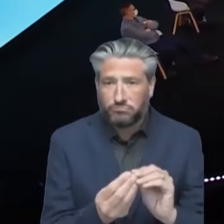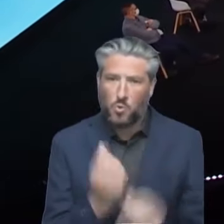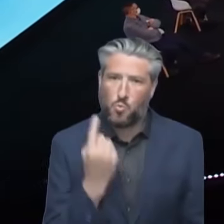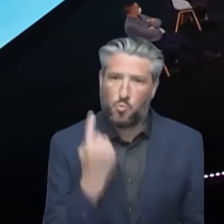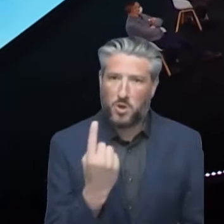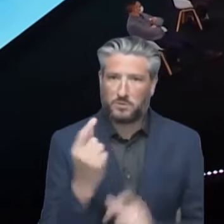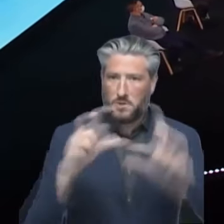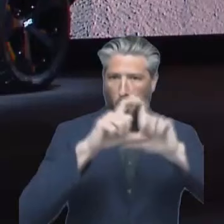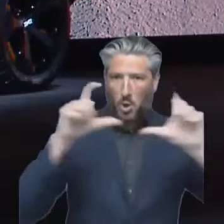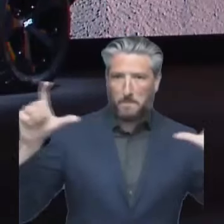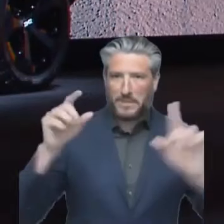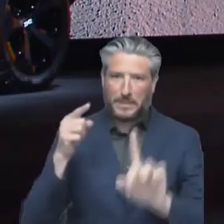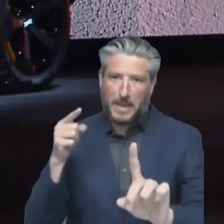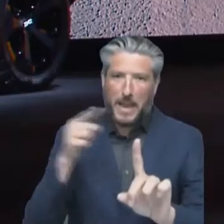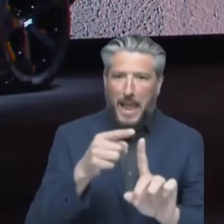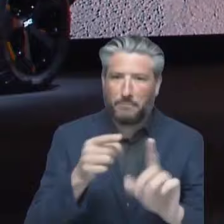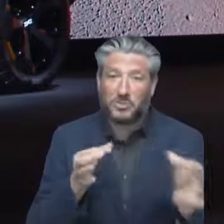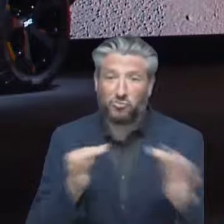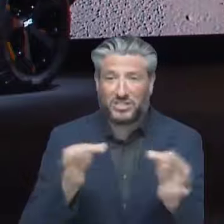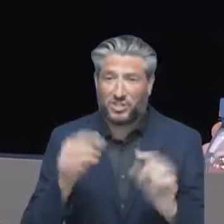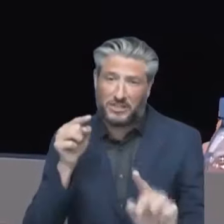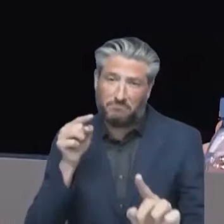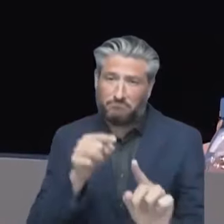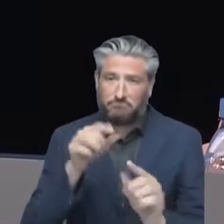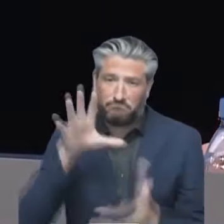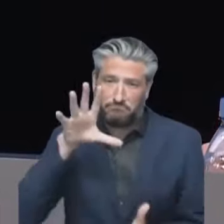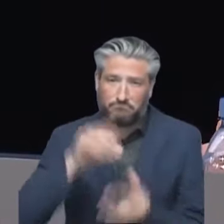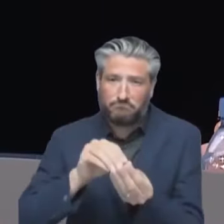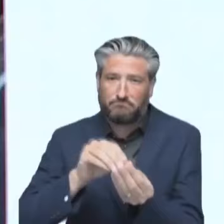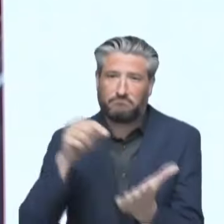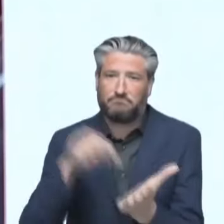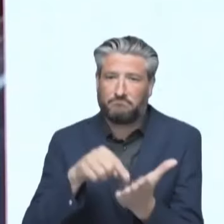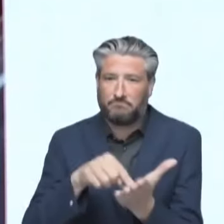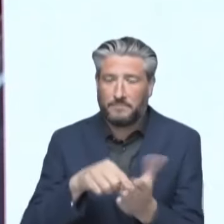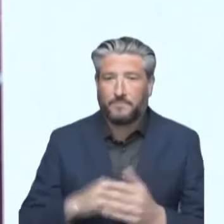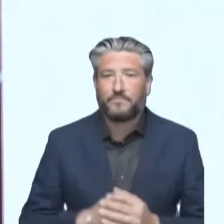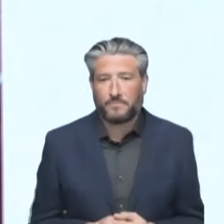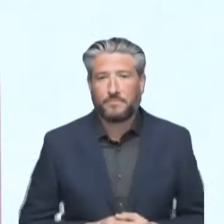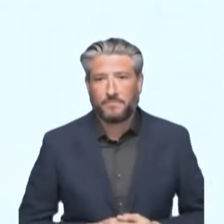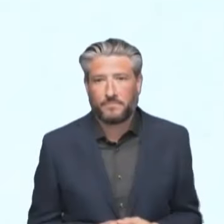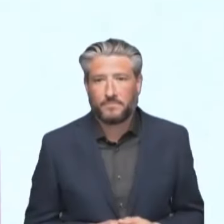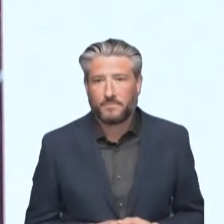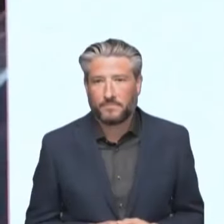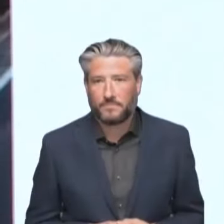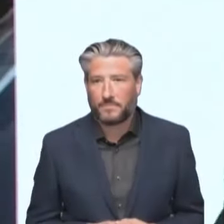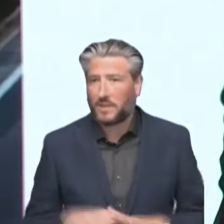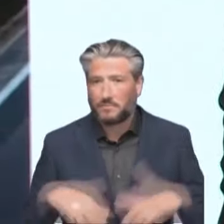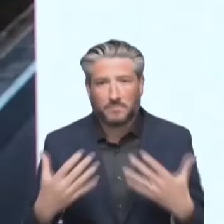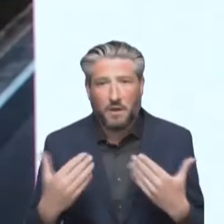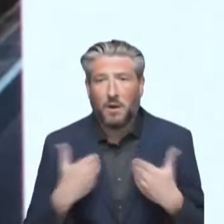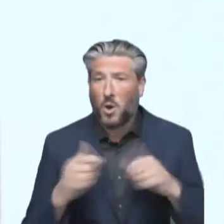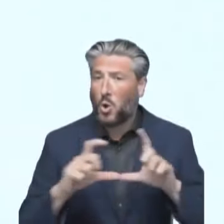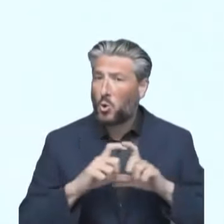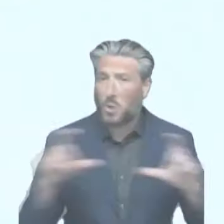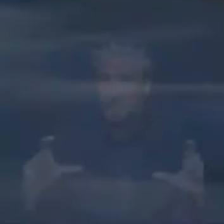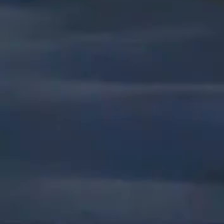plan as a reflection and to the at the service of the raison d'être, or the corporate purpose that Jean-Dominique is going